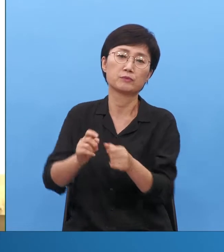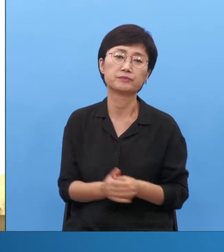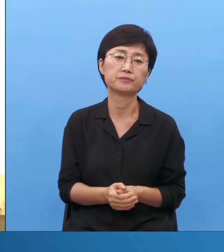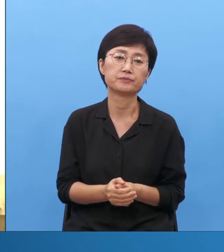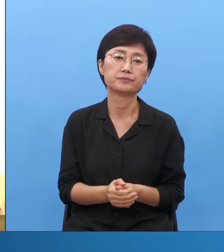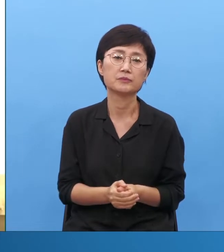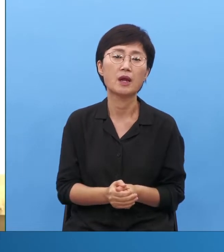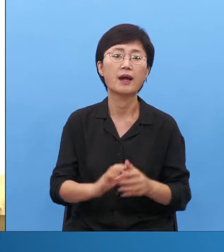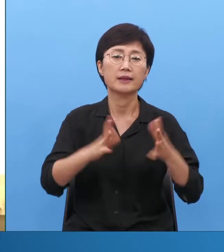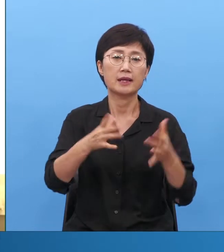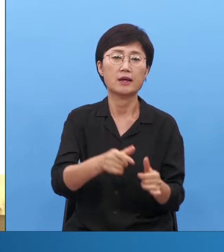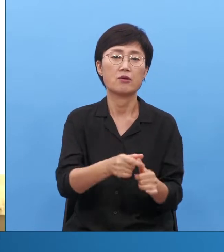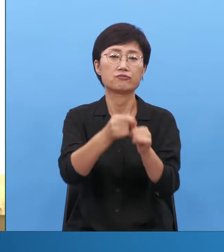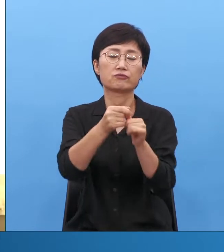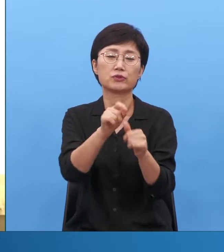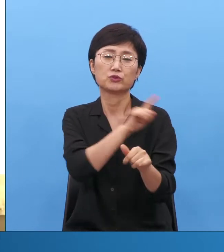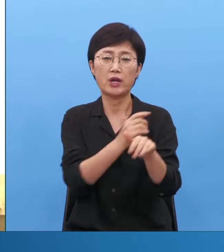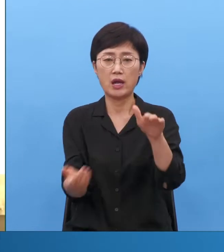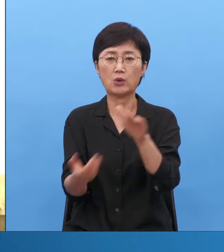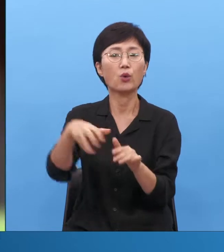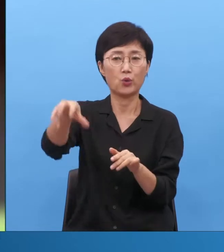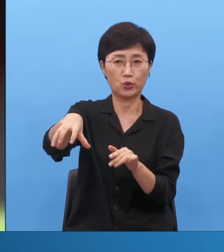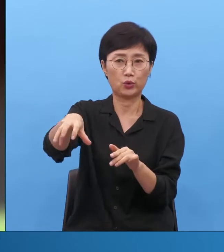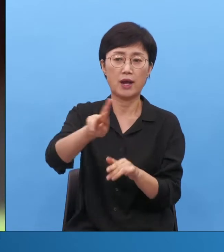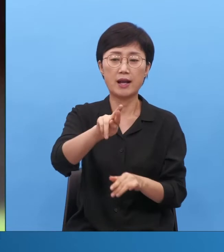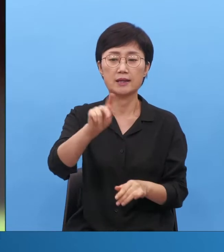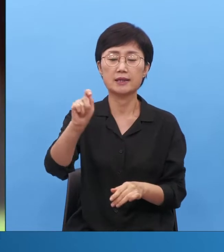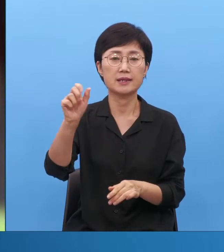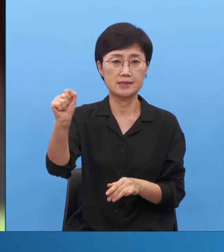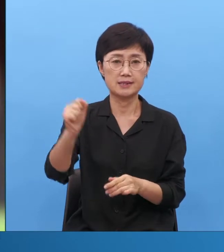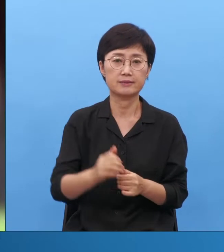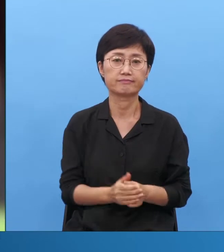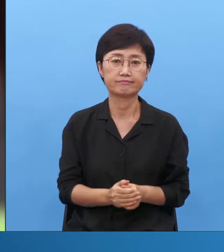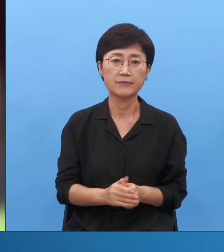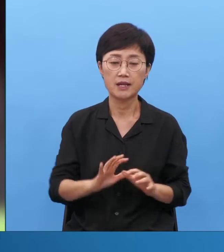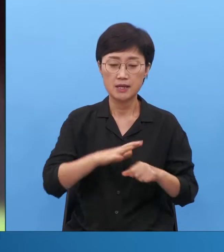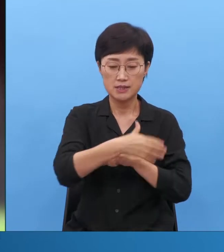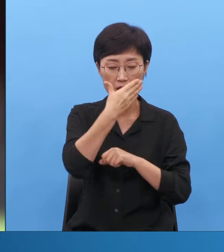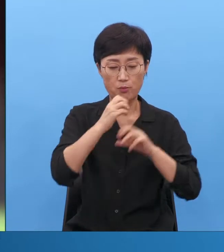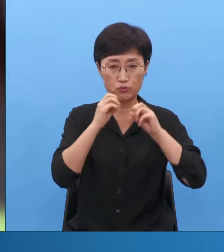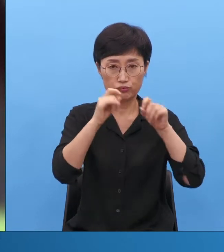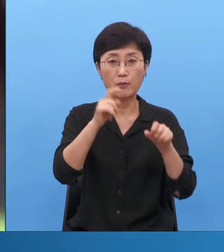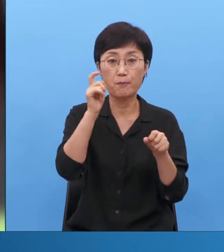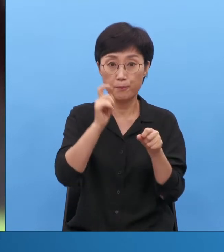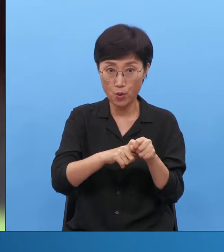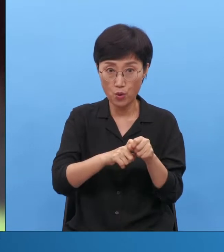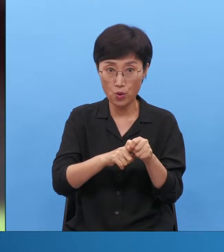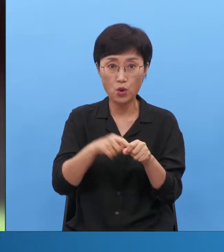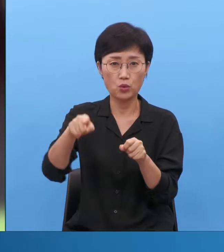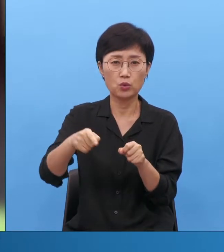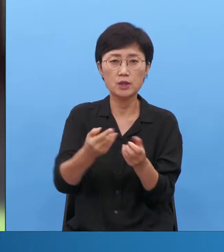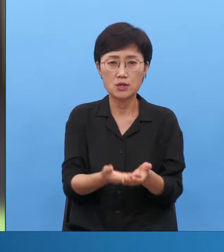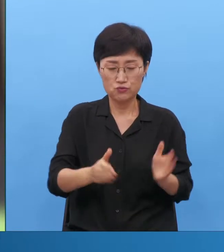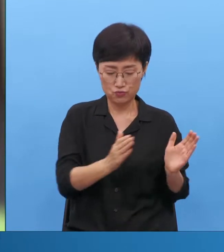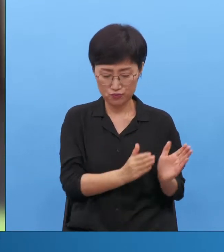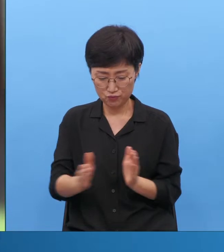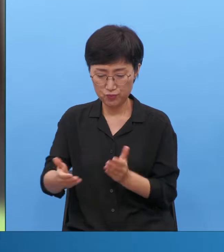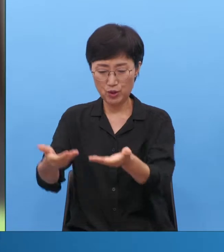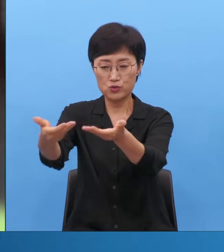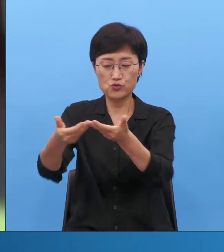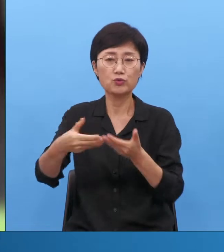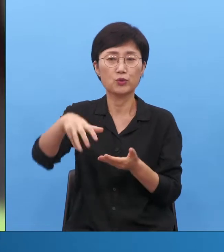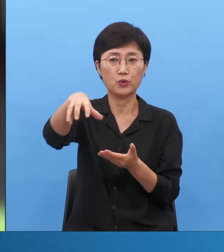RTS is the best platform to save the nation. For me, RTS is a platform that helps me equip as a vessel prepared for